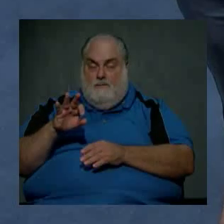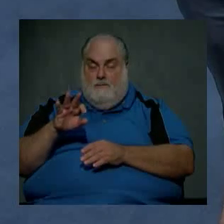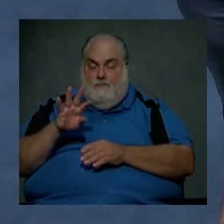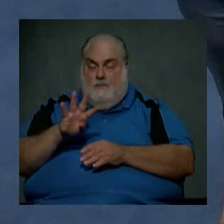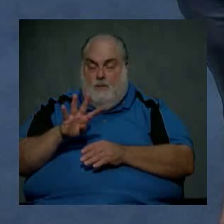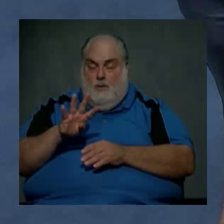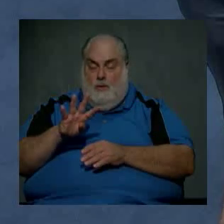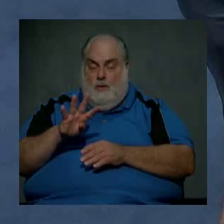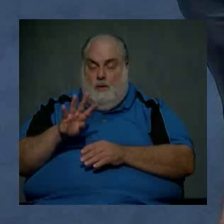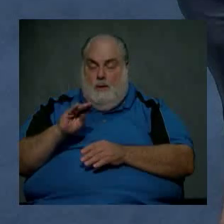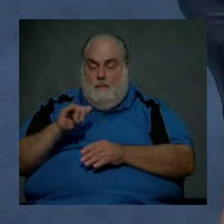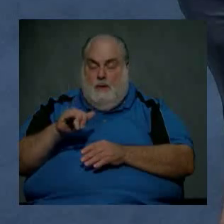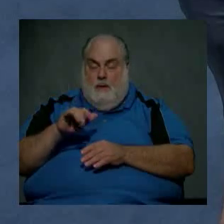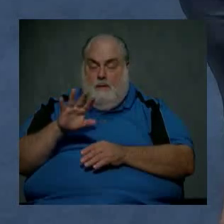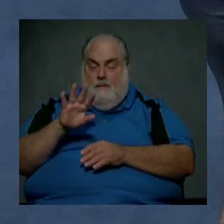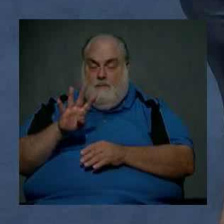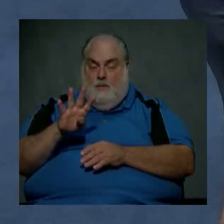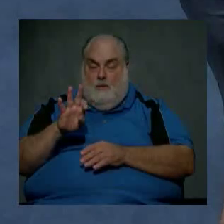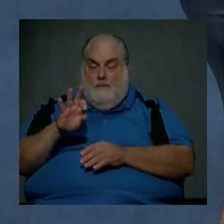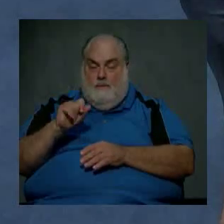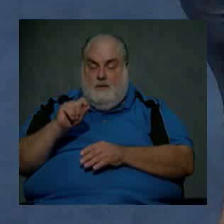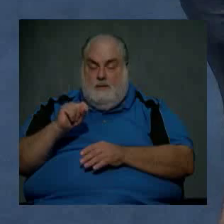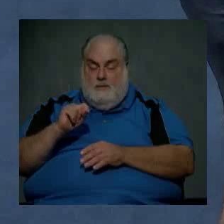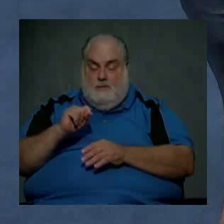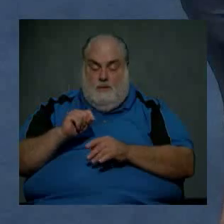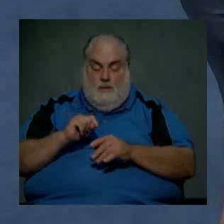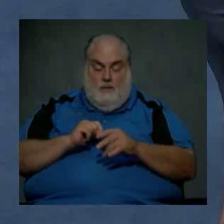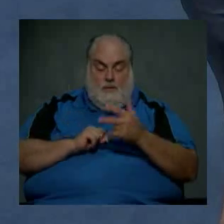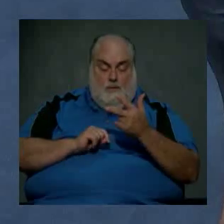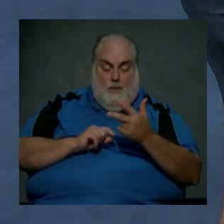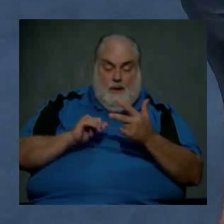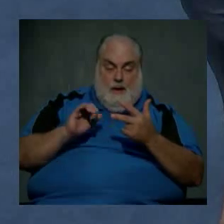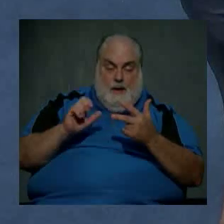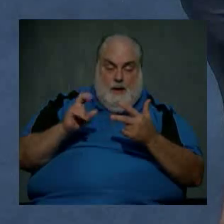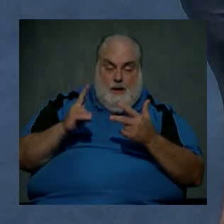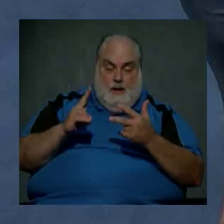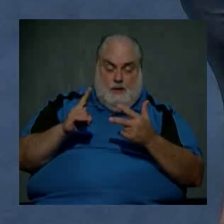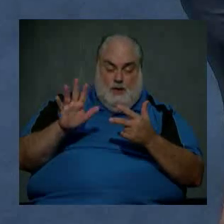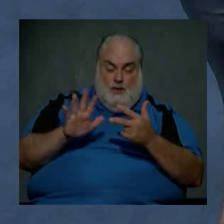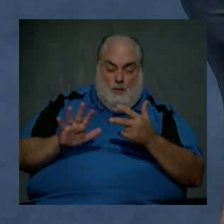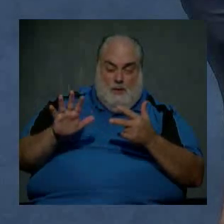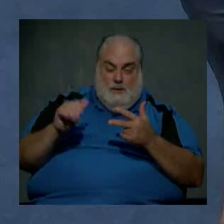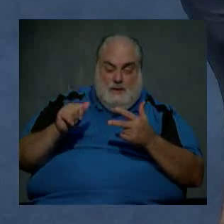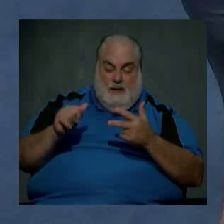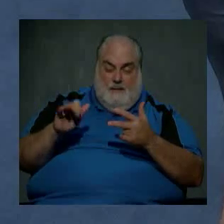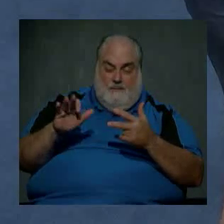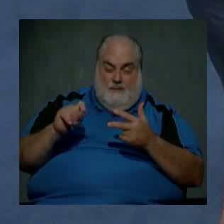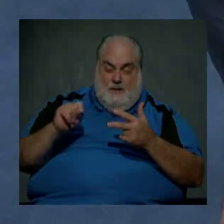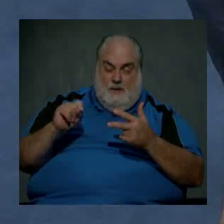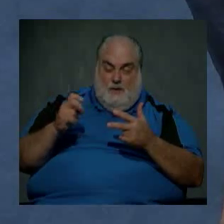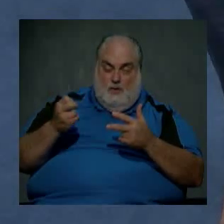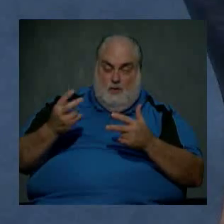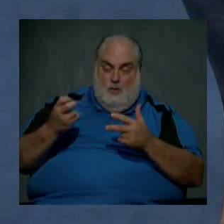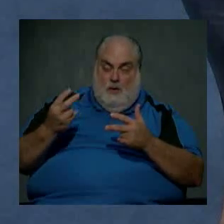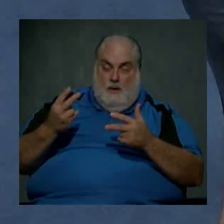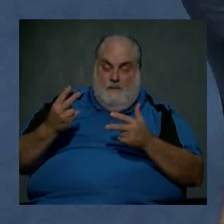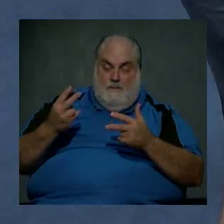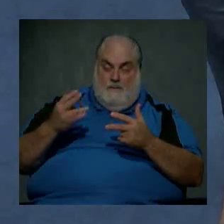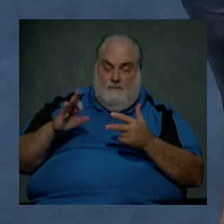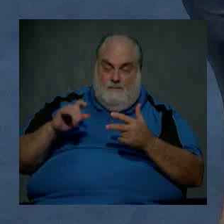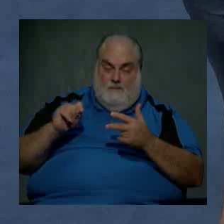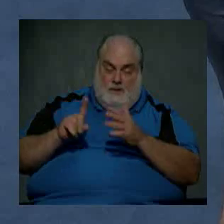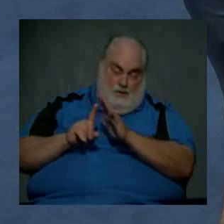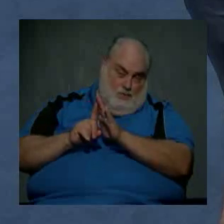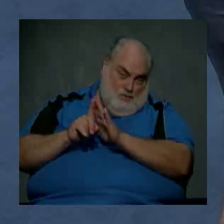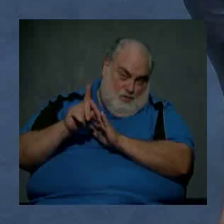in the concrete. So a 3-inch caliber tree is listed somewhere around 10 to 12 feet tall as in the American